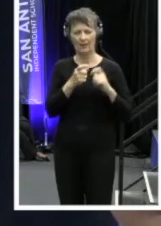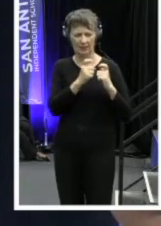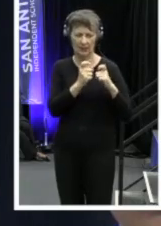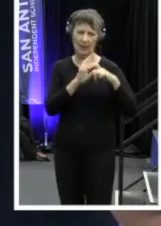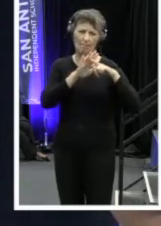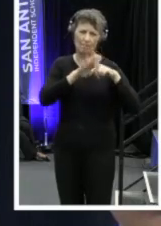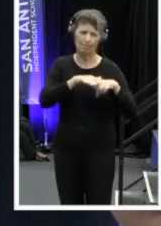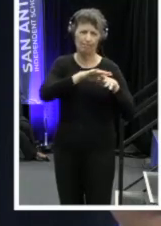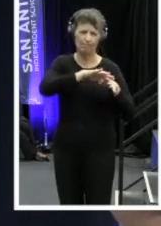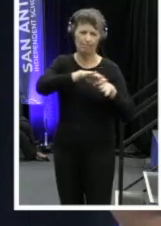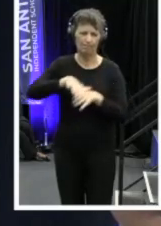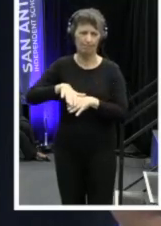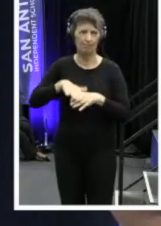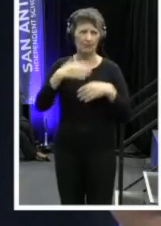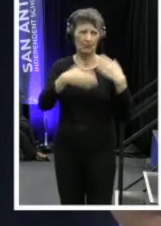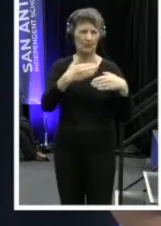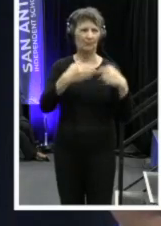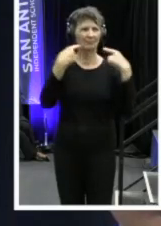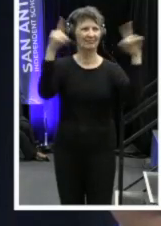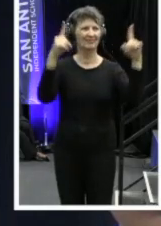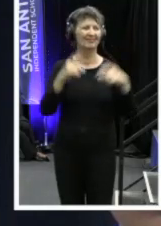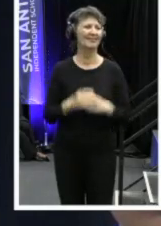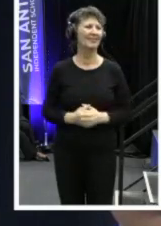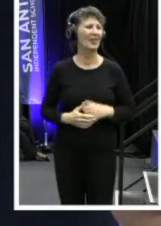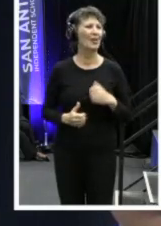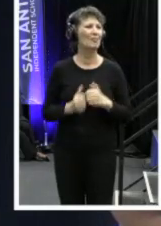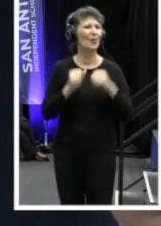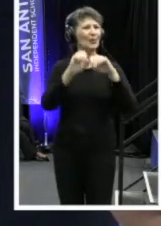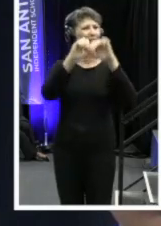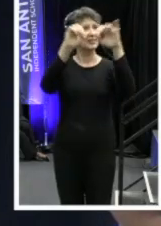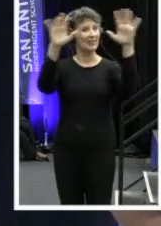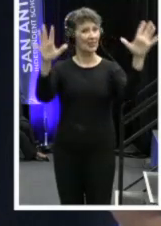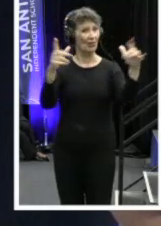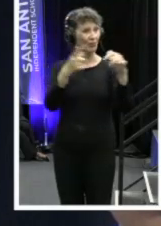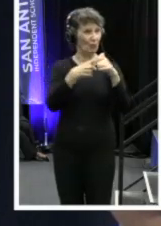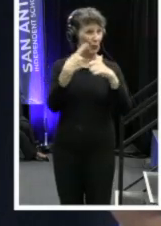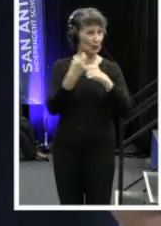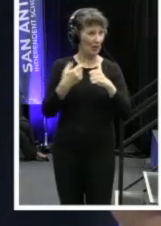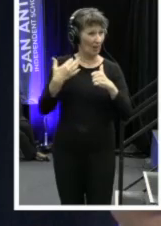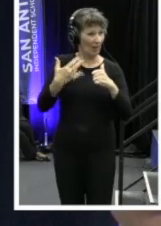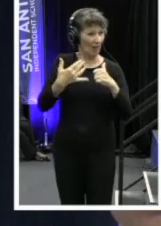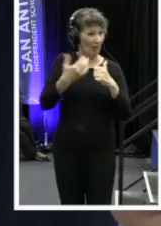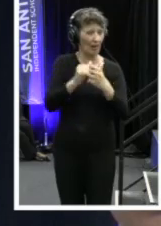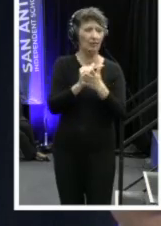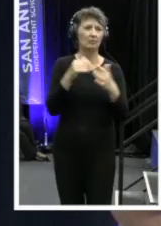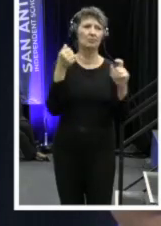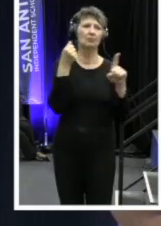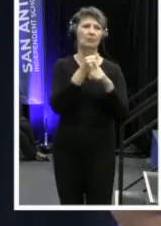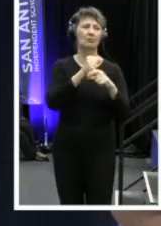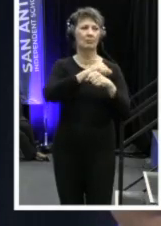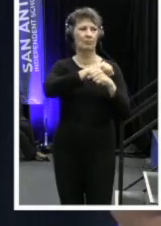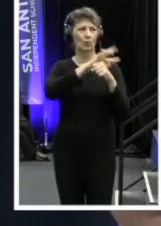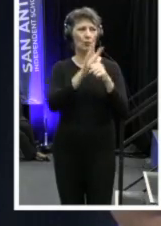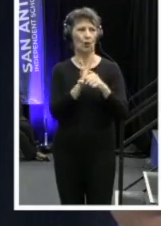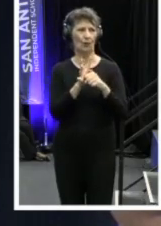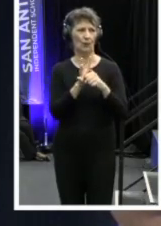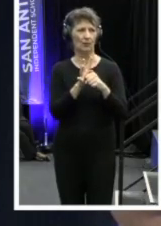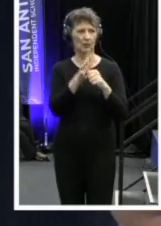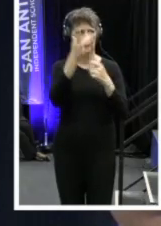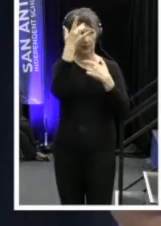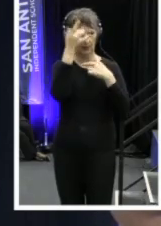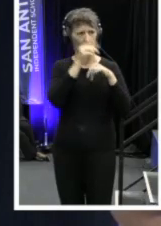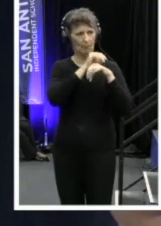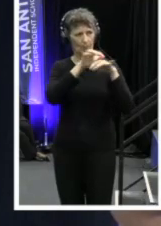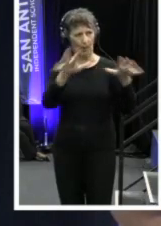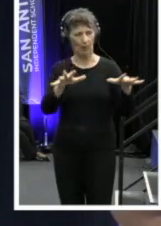them. The most apparent among them through our first years of high school was the COVID pandemic, which resulted in all of